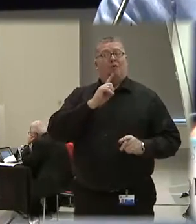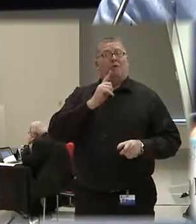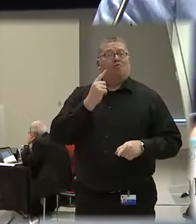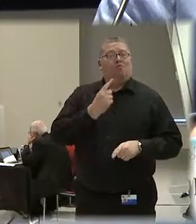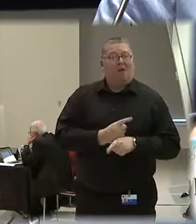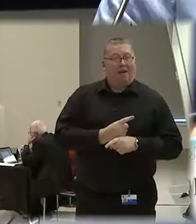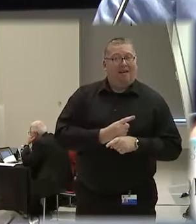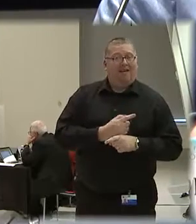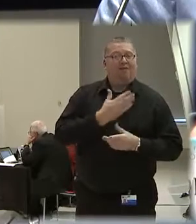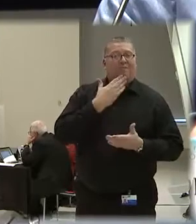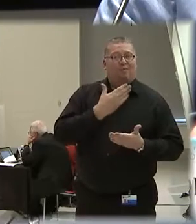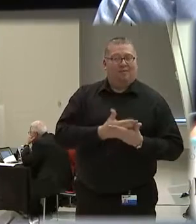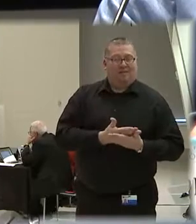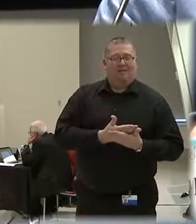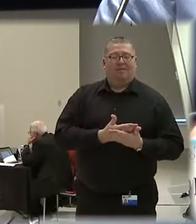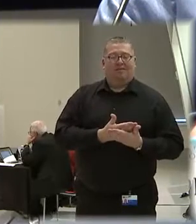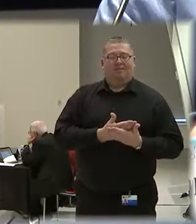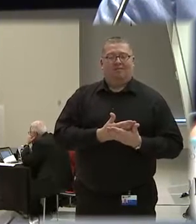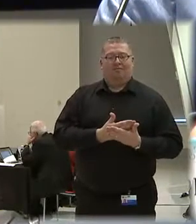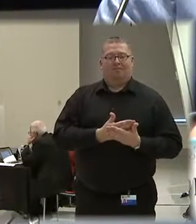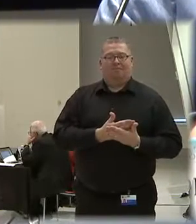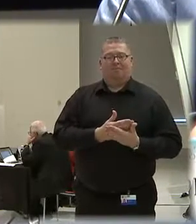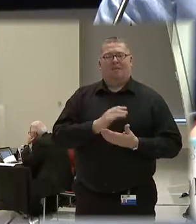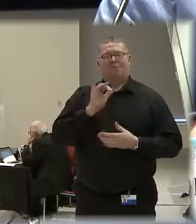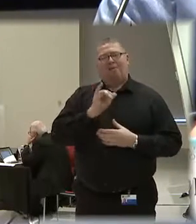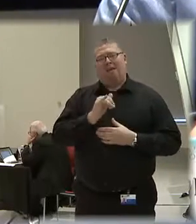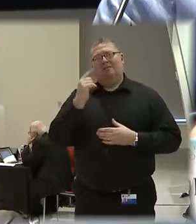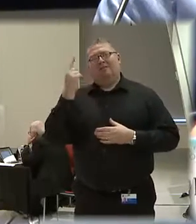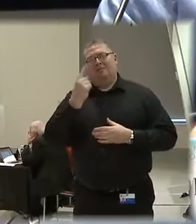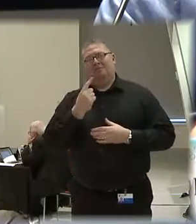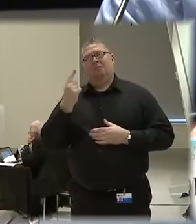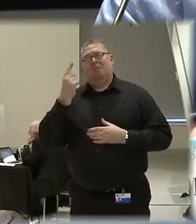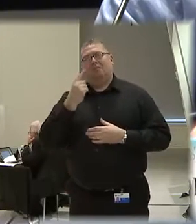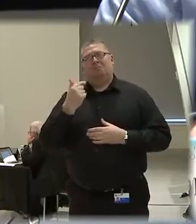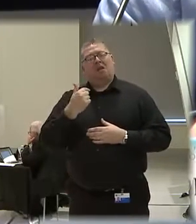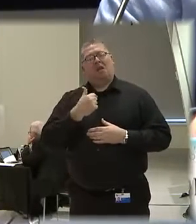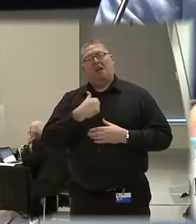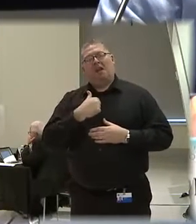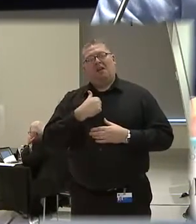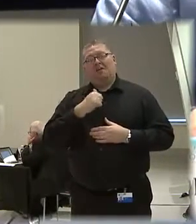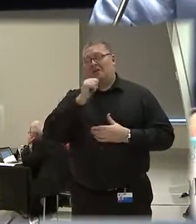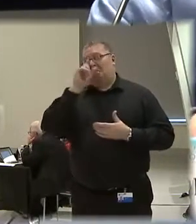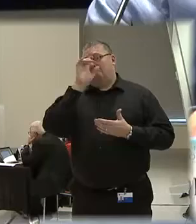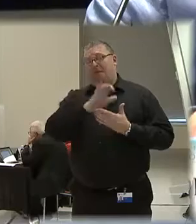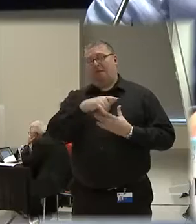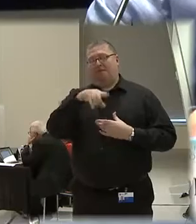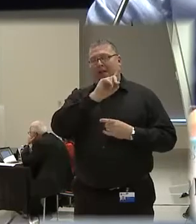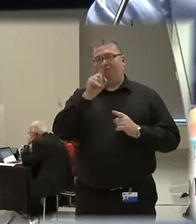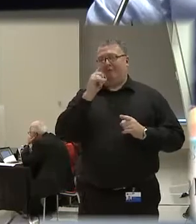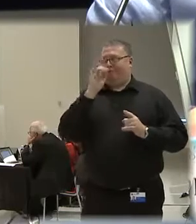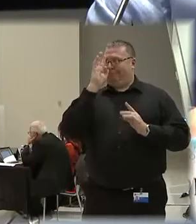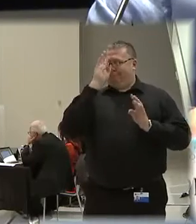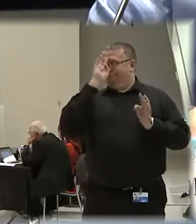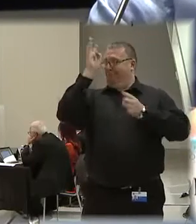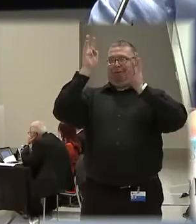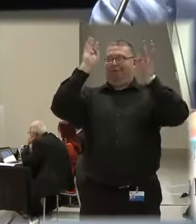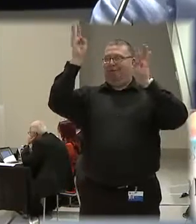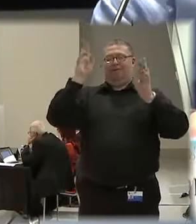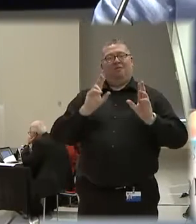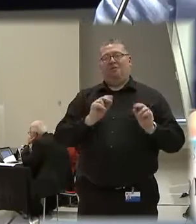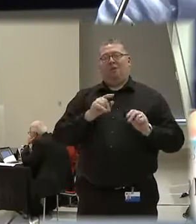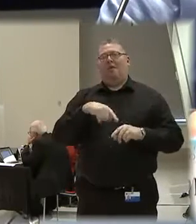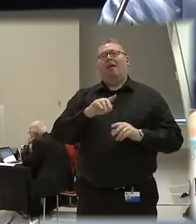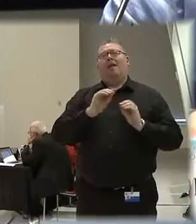and very good. And this is something that I don't believe any of them just came up with. They